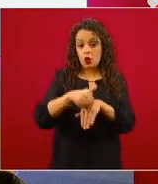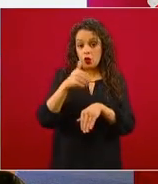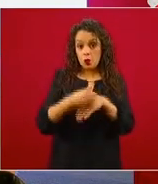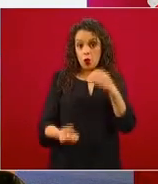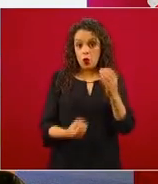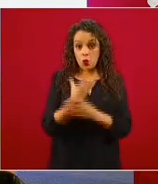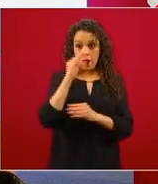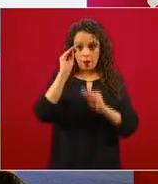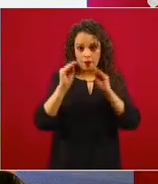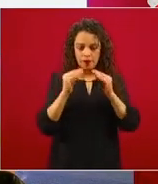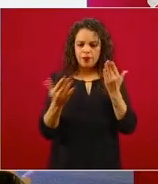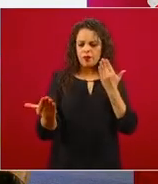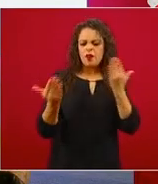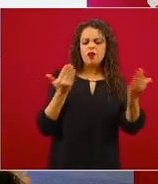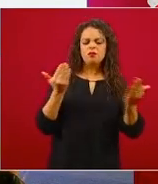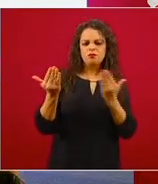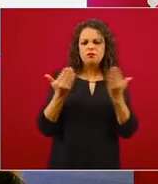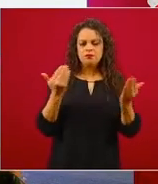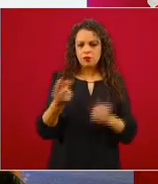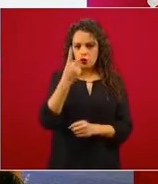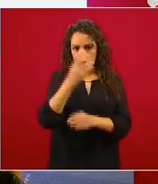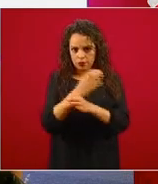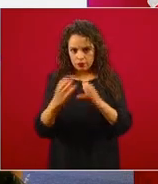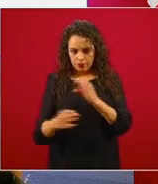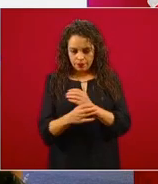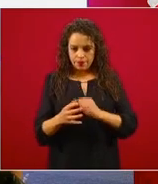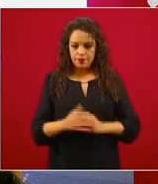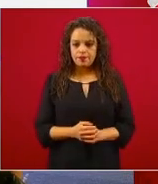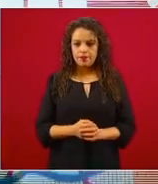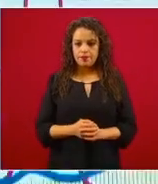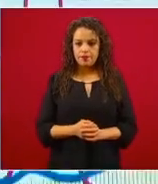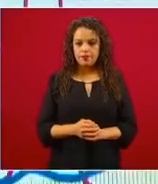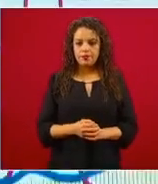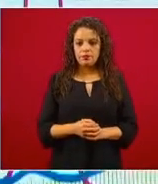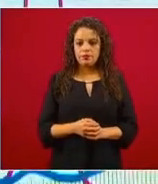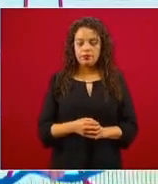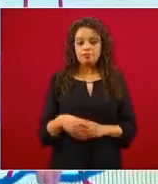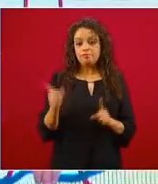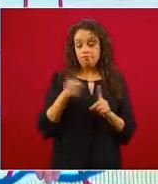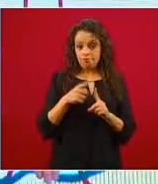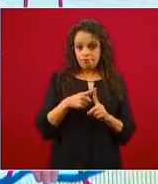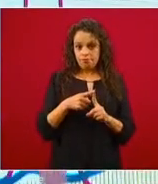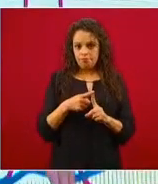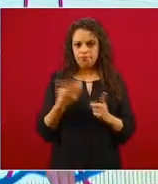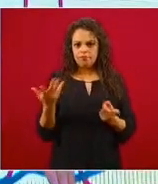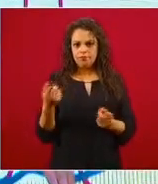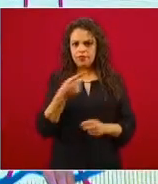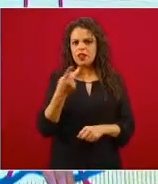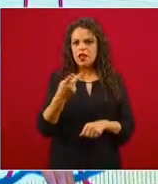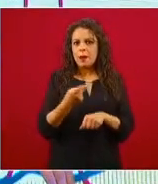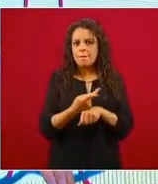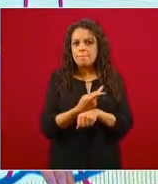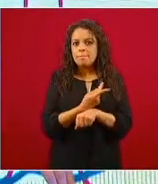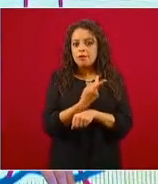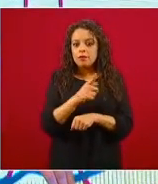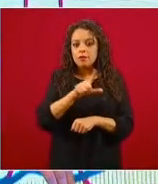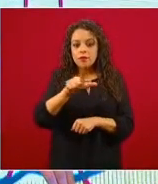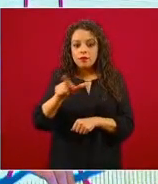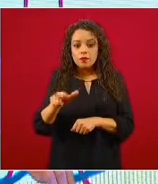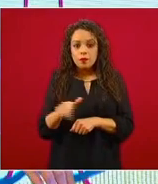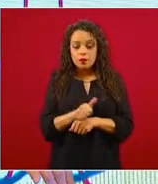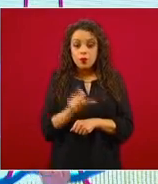passes. Finally, the numbers. Let's compare two things. Let's compare the prediction of what will